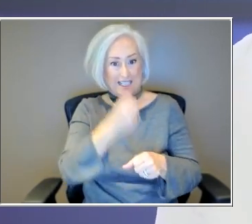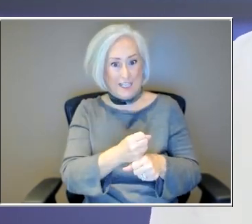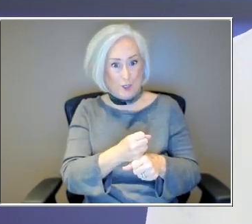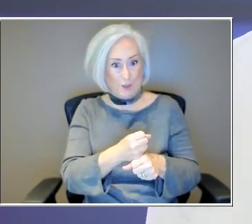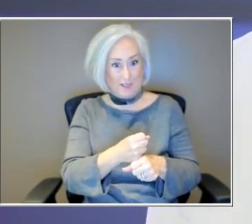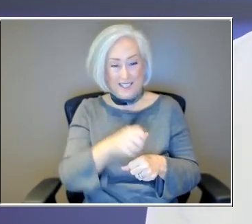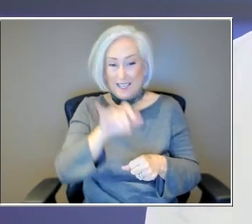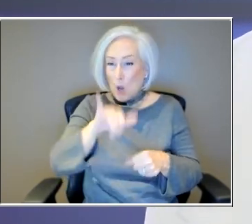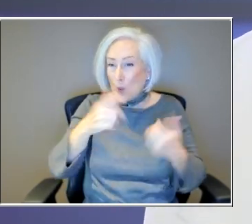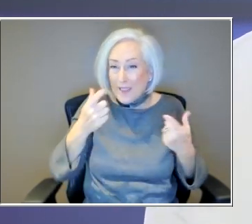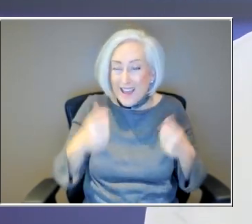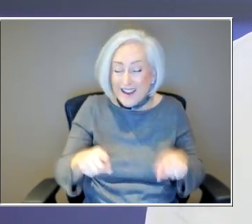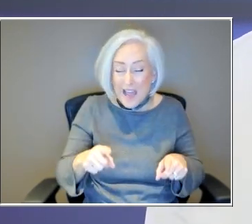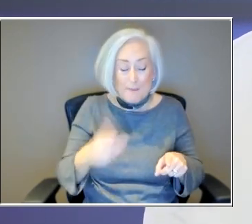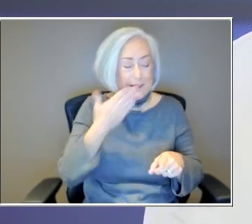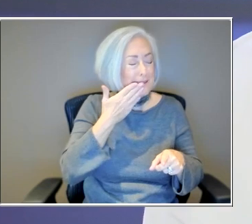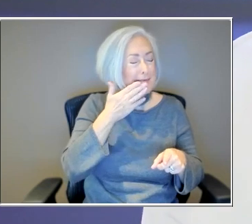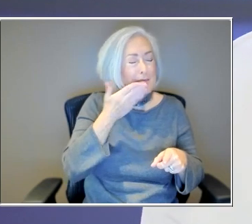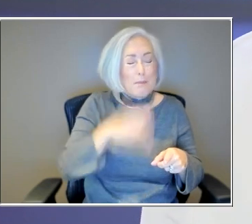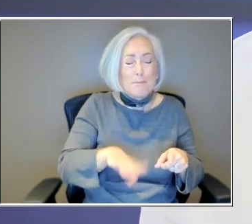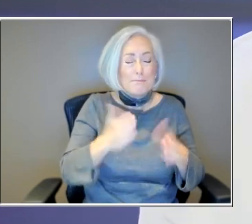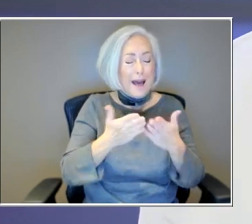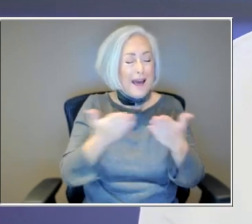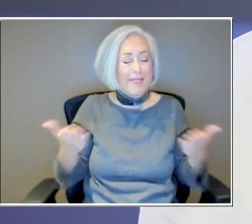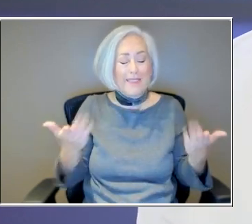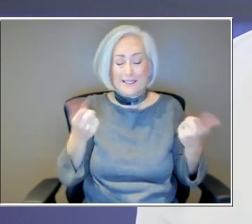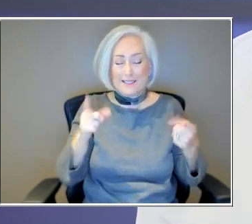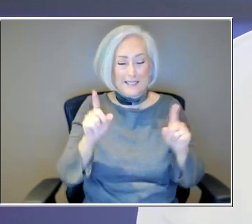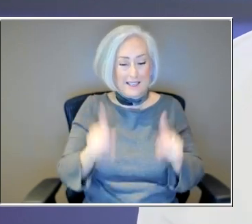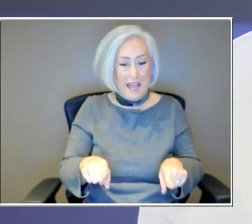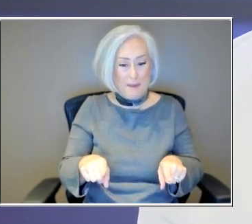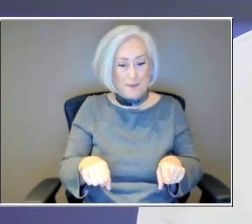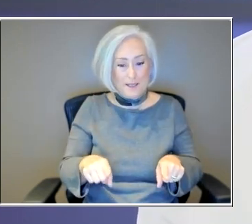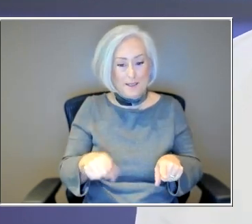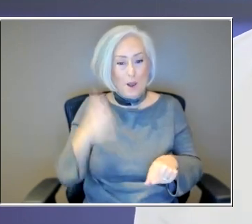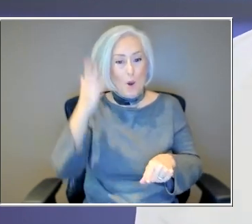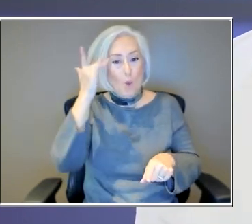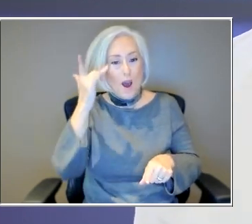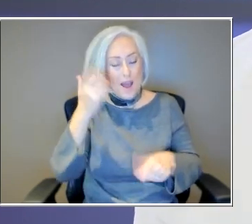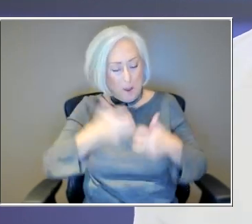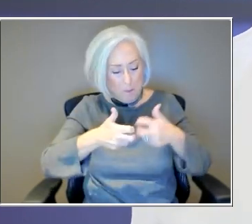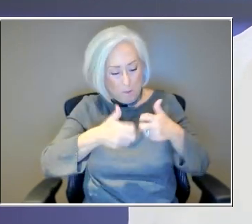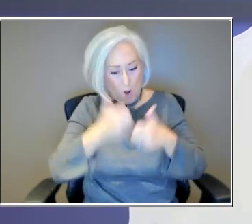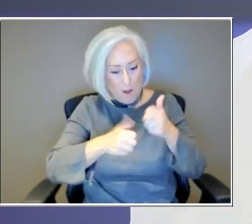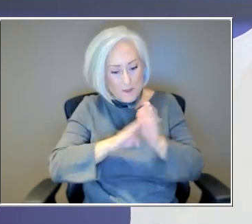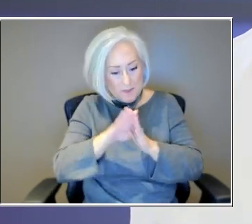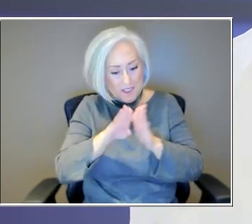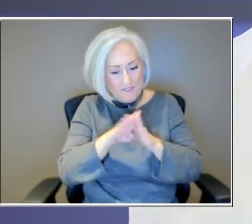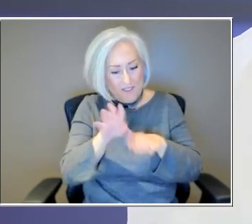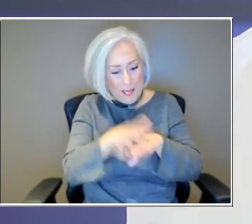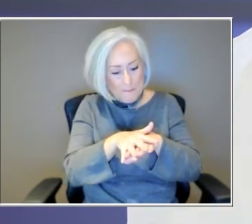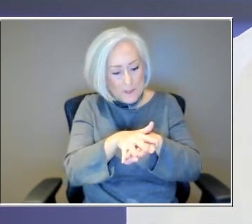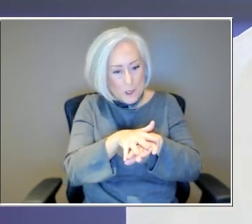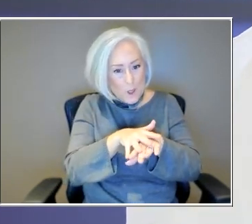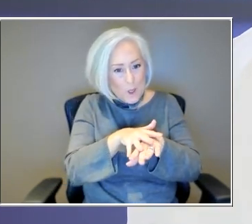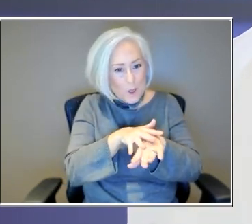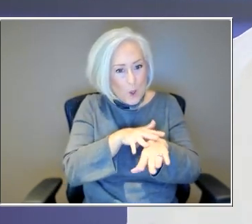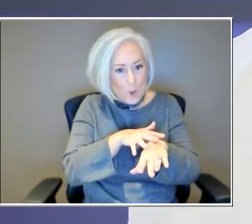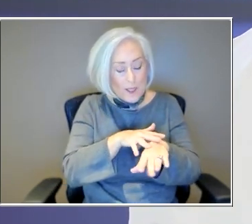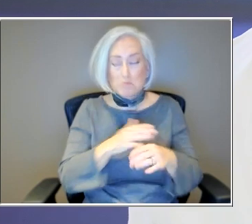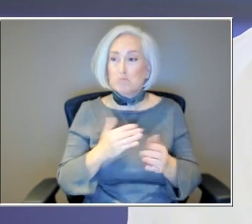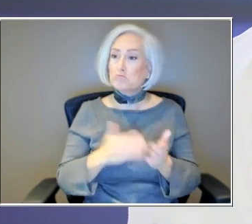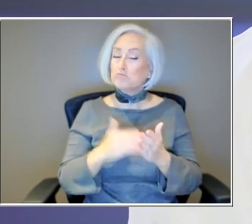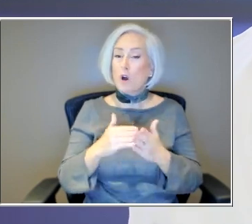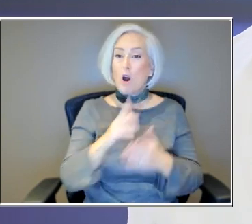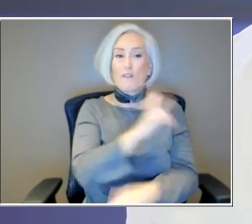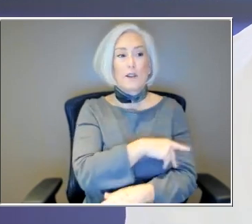Because stuff develops slowly. And so a lot of times patients don't notice that they're doing